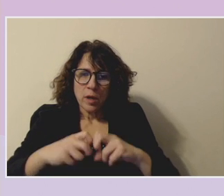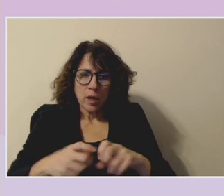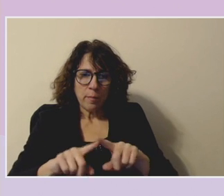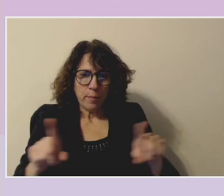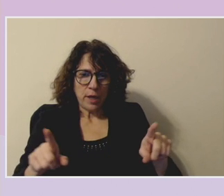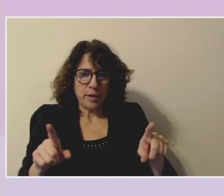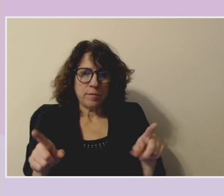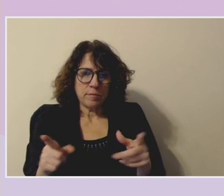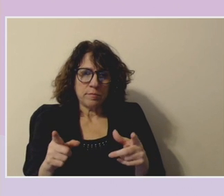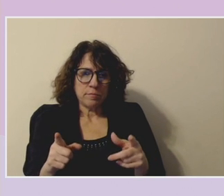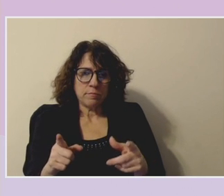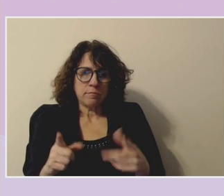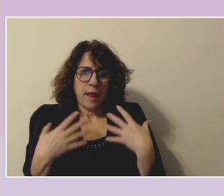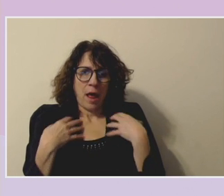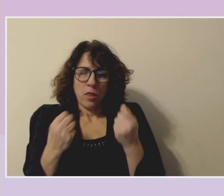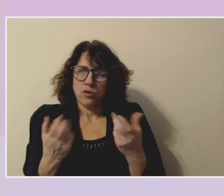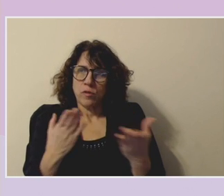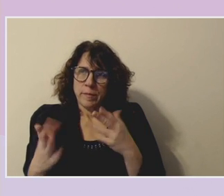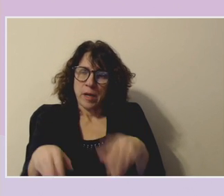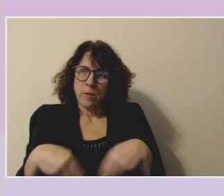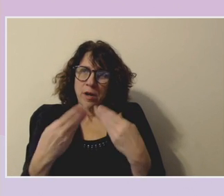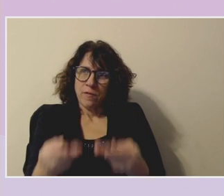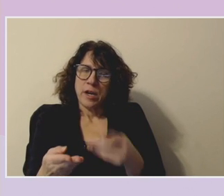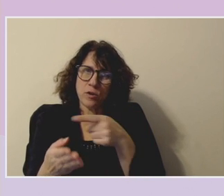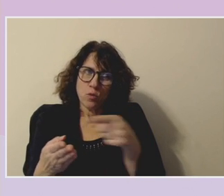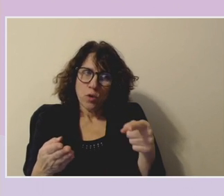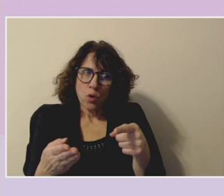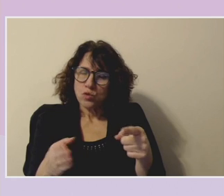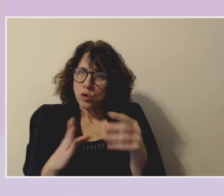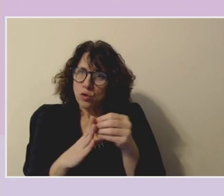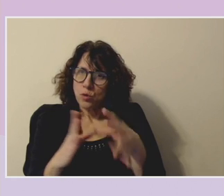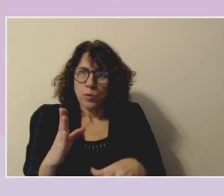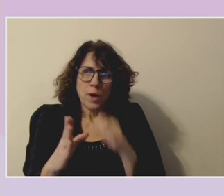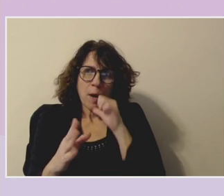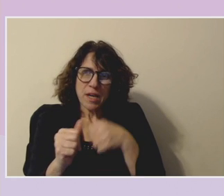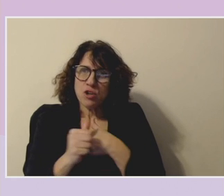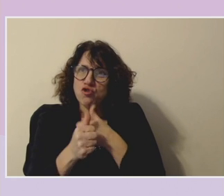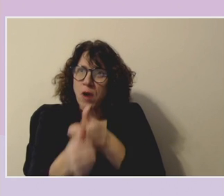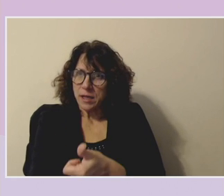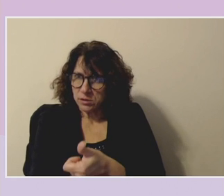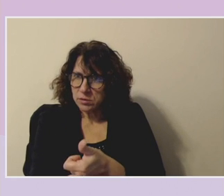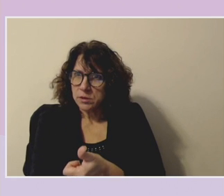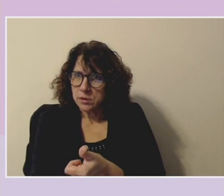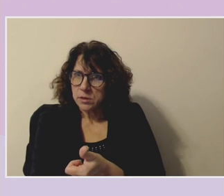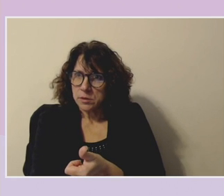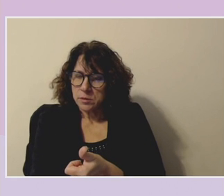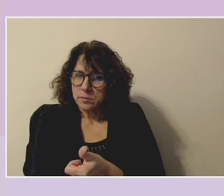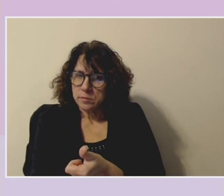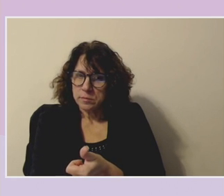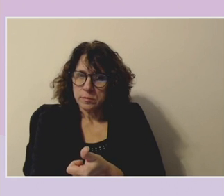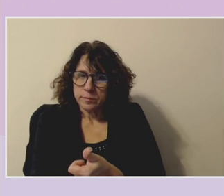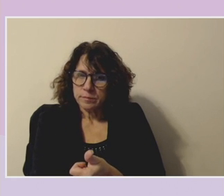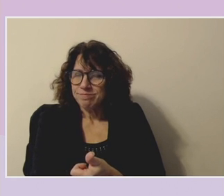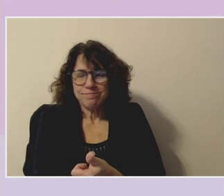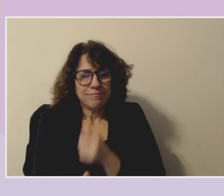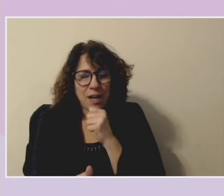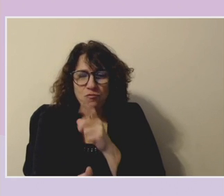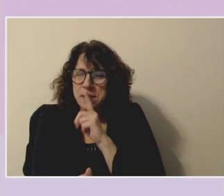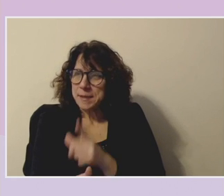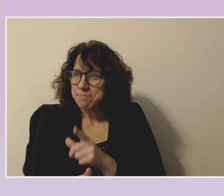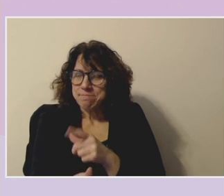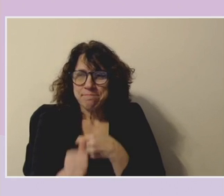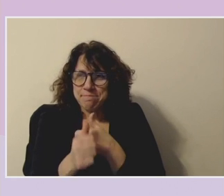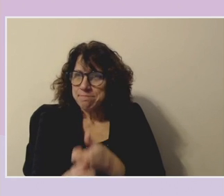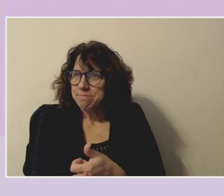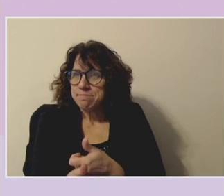education students were really not being tracked, hardly at all. You know, the districts